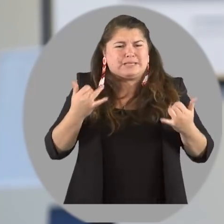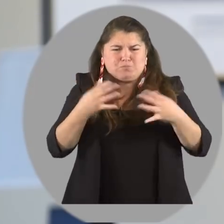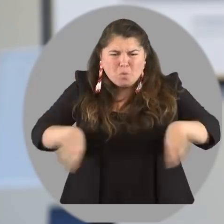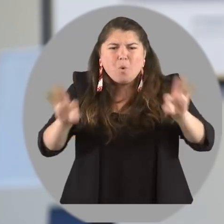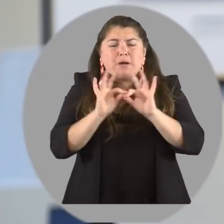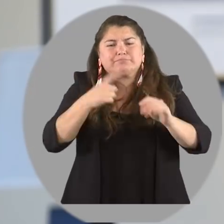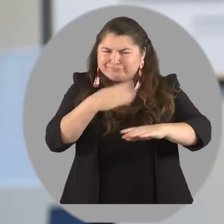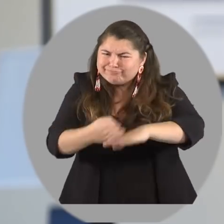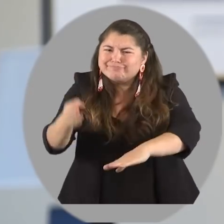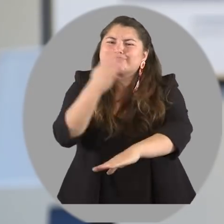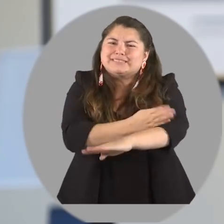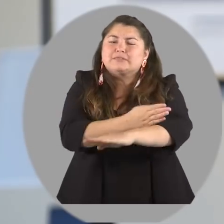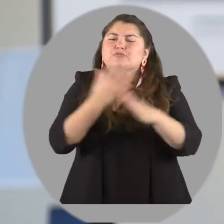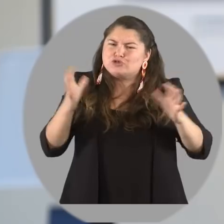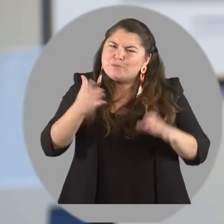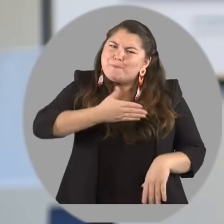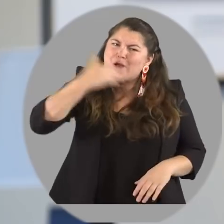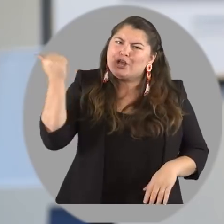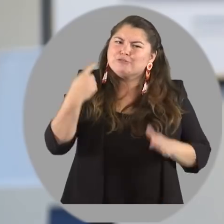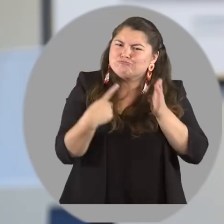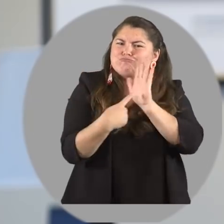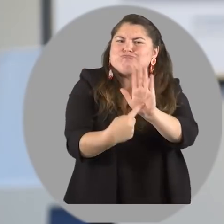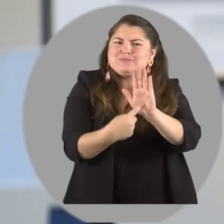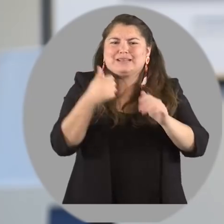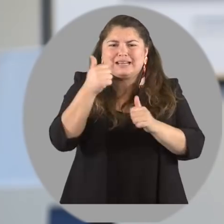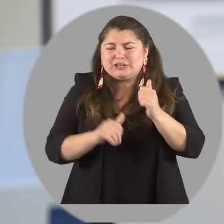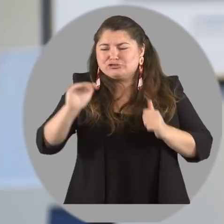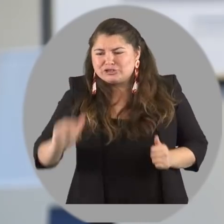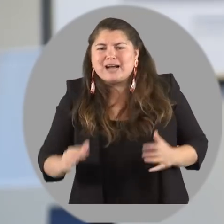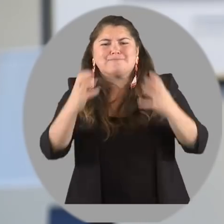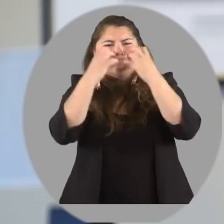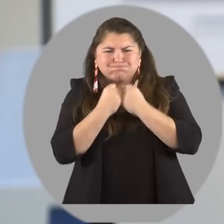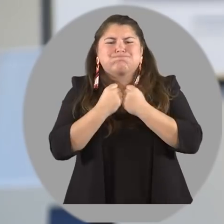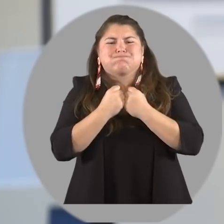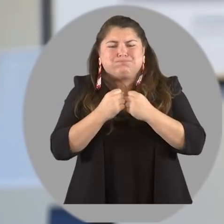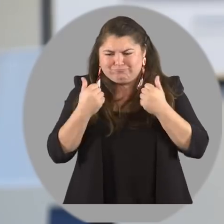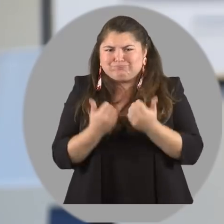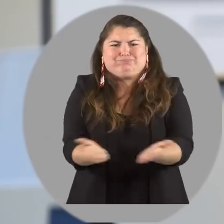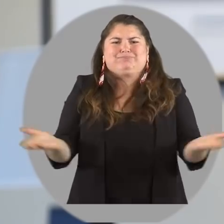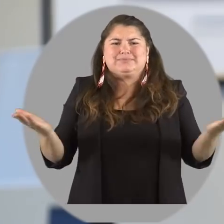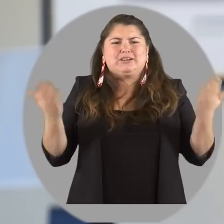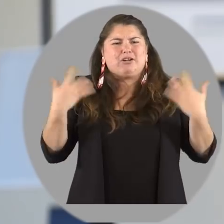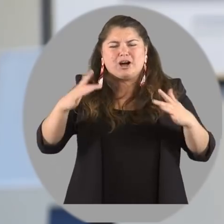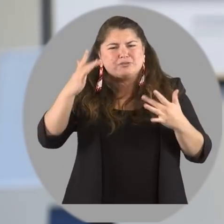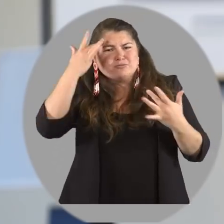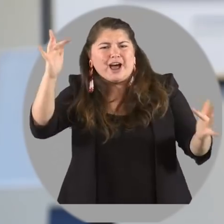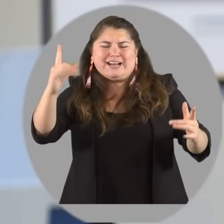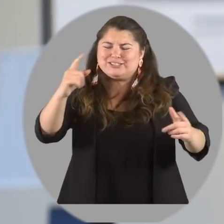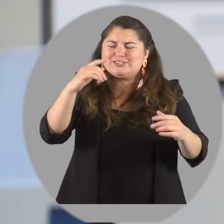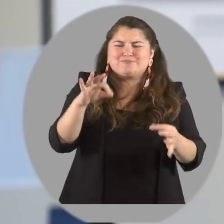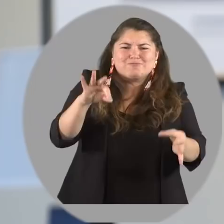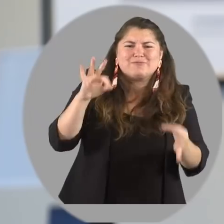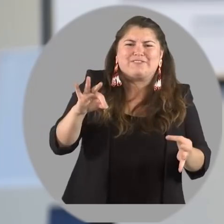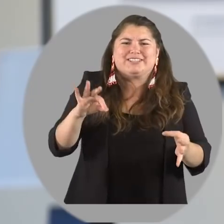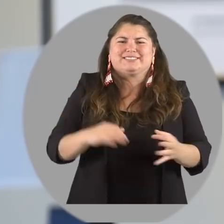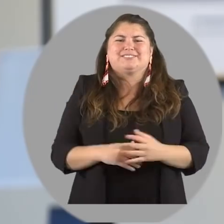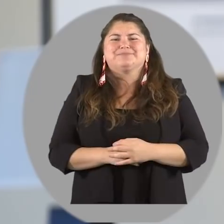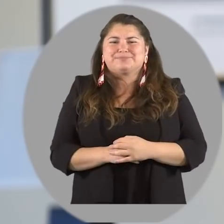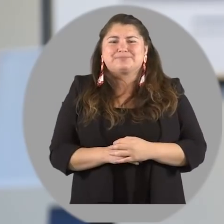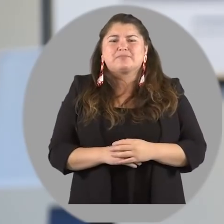tomorrow, we will do better and demonstrate that every child matters and who they are is brilliant and